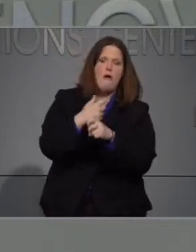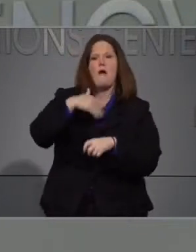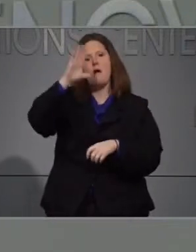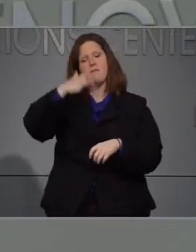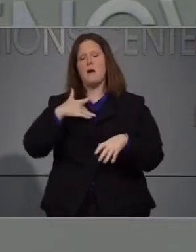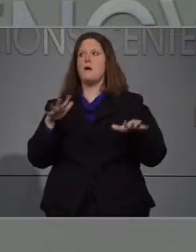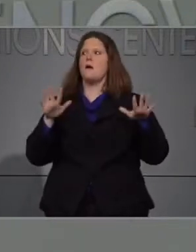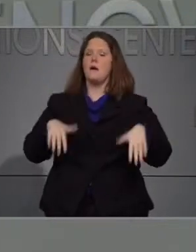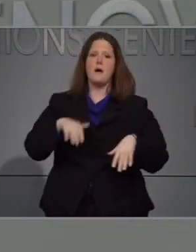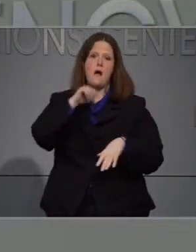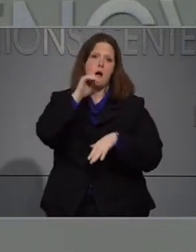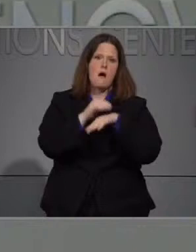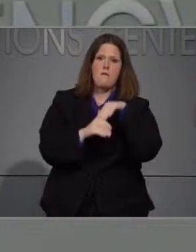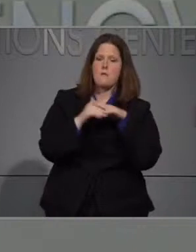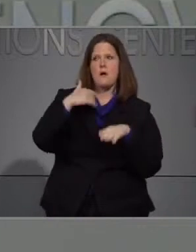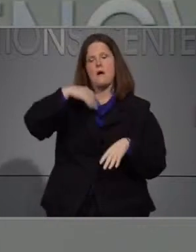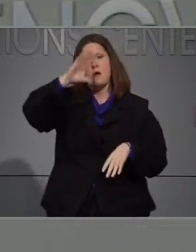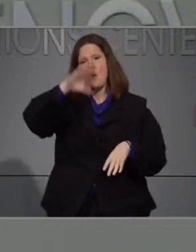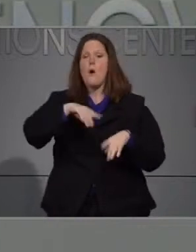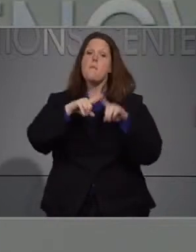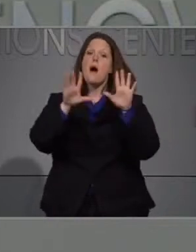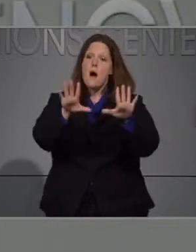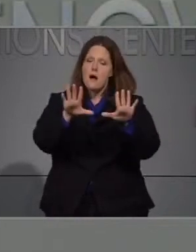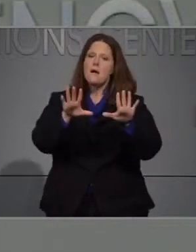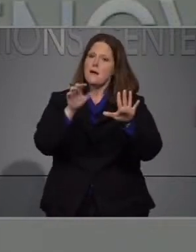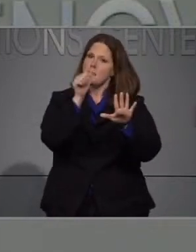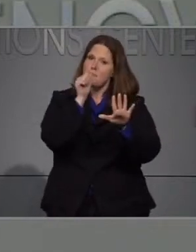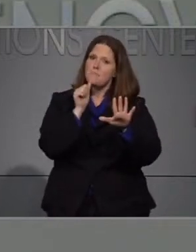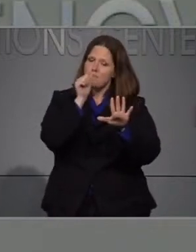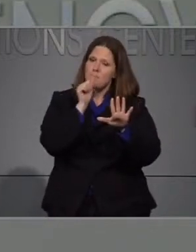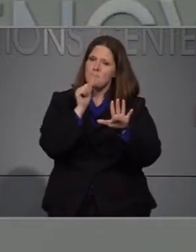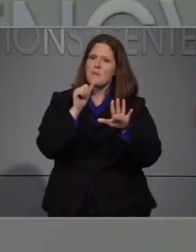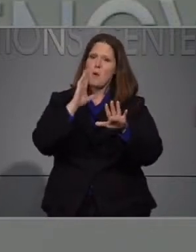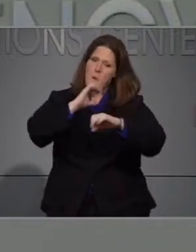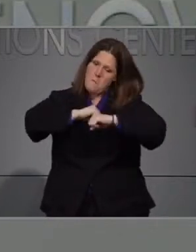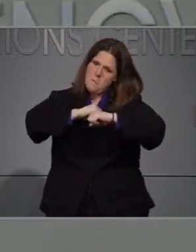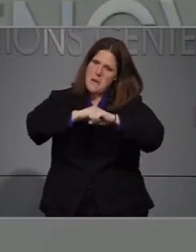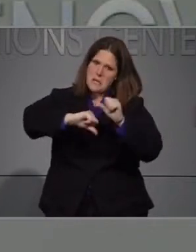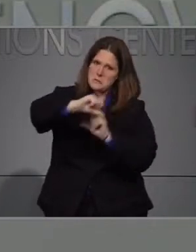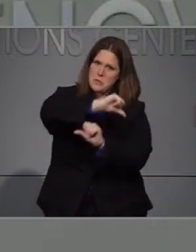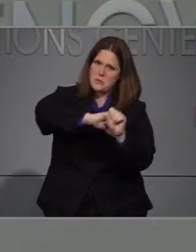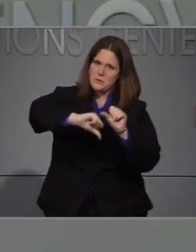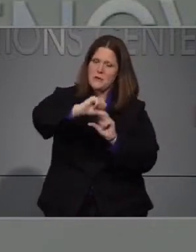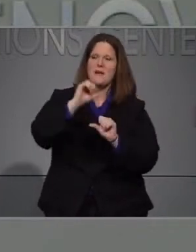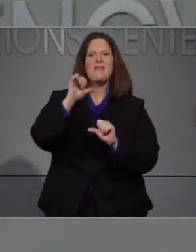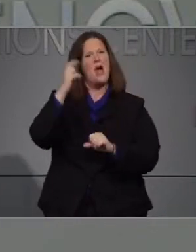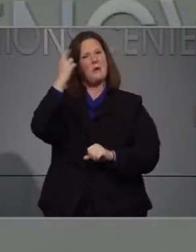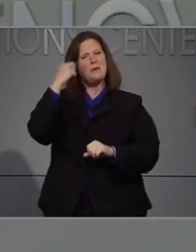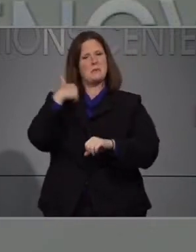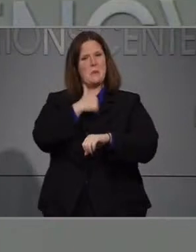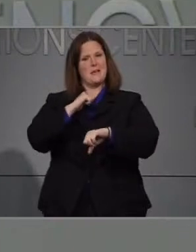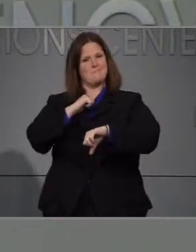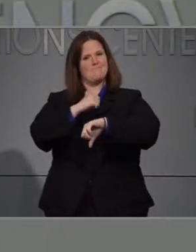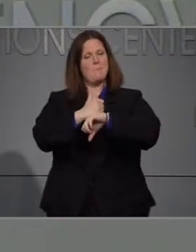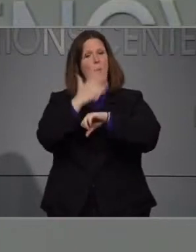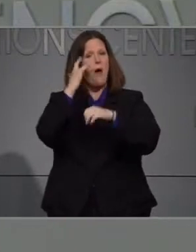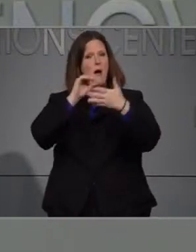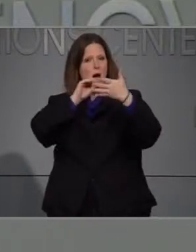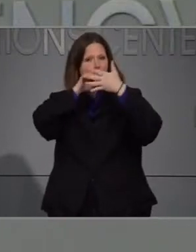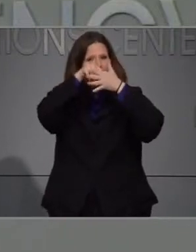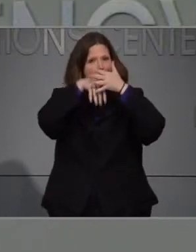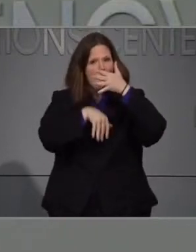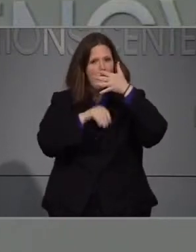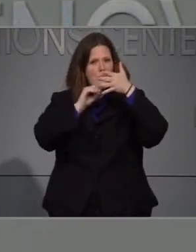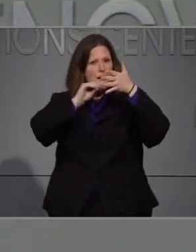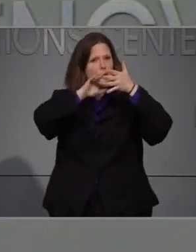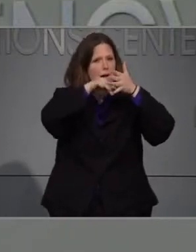have to work together on the face coverings. It's why we went to a statewide requirement for the face coverings. But we all have to work together